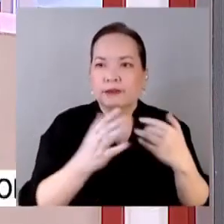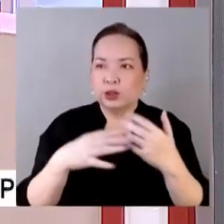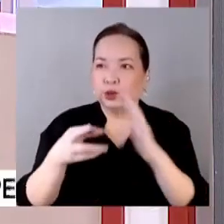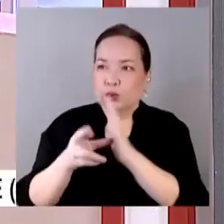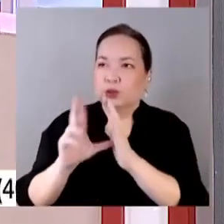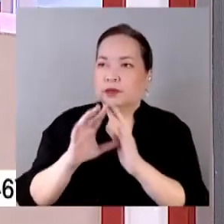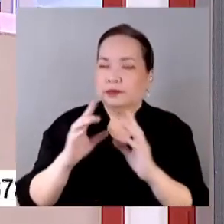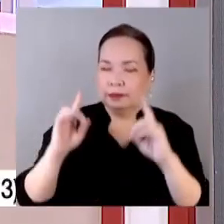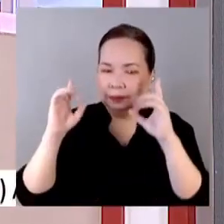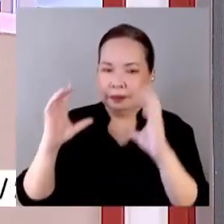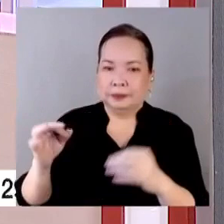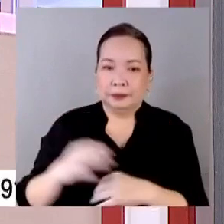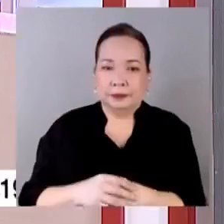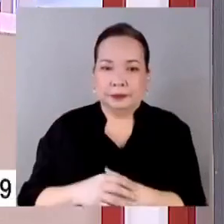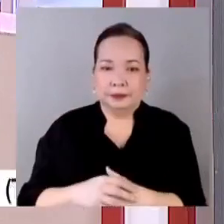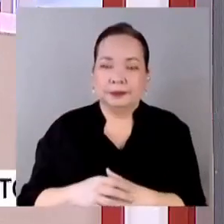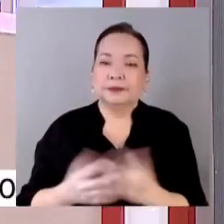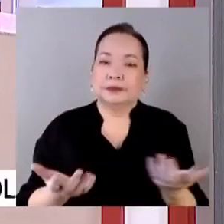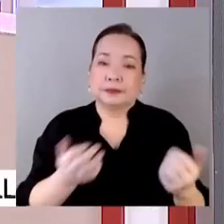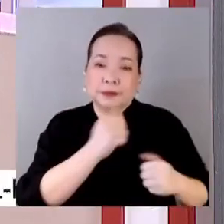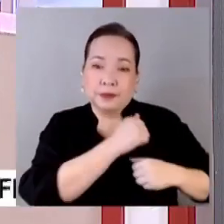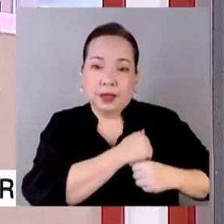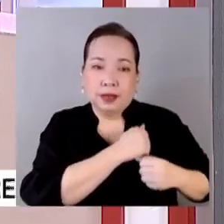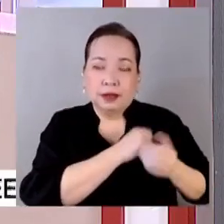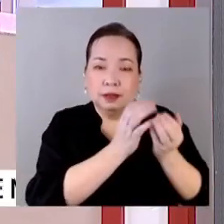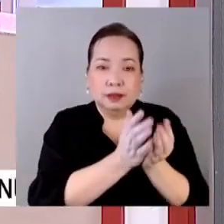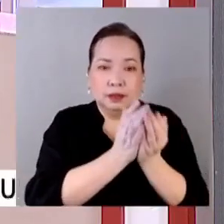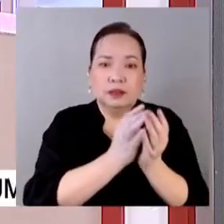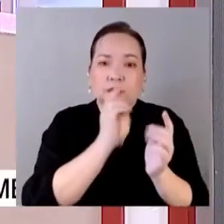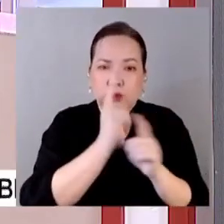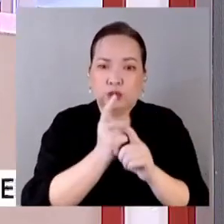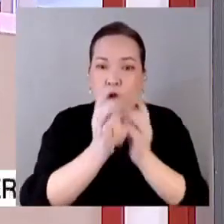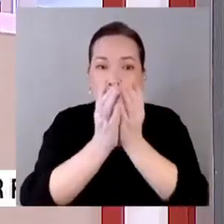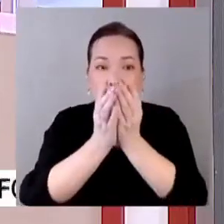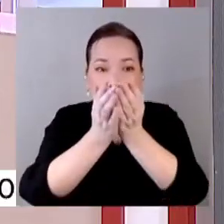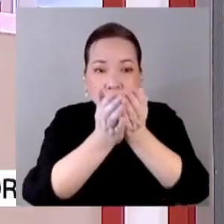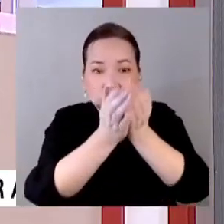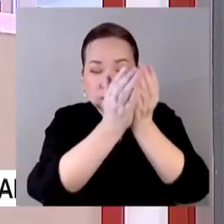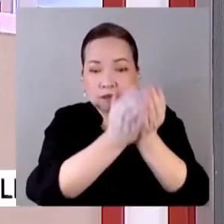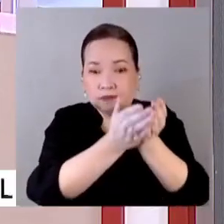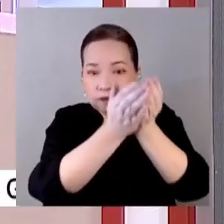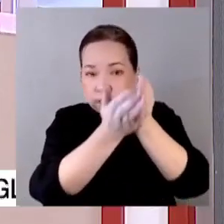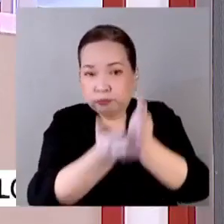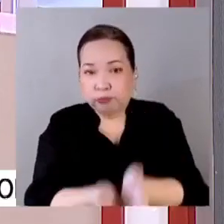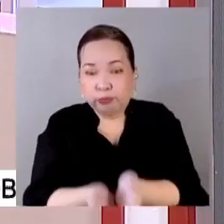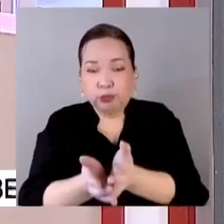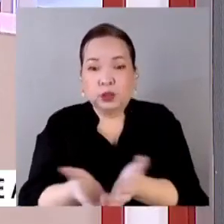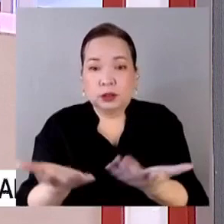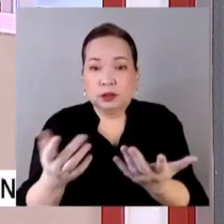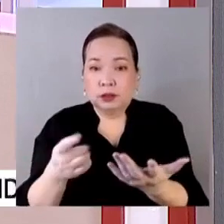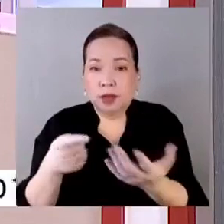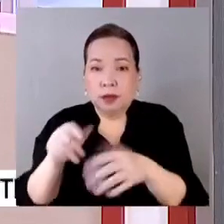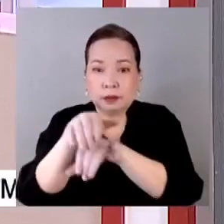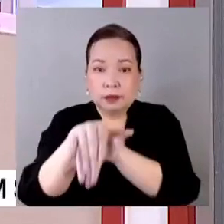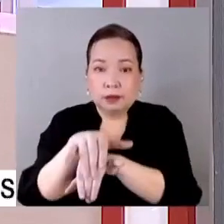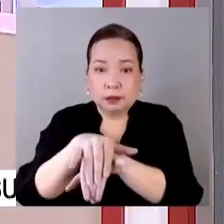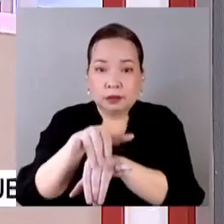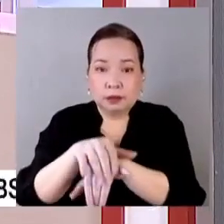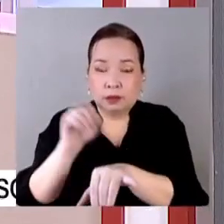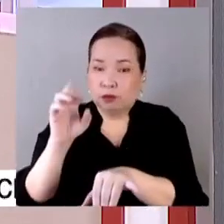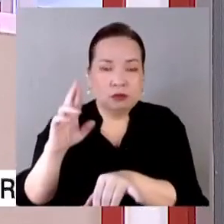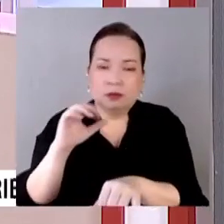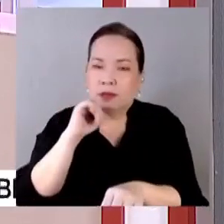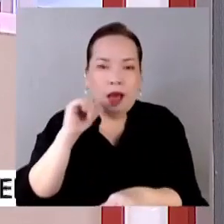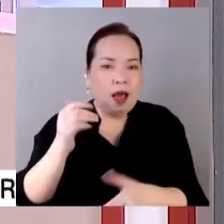The Maritime Industry Authority stands by its claim the sunken tanker that caused the massive oil spill in Oriental Mindoro was not authorized